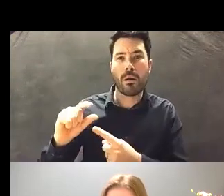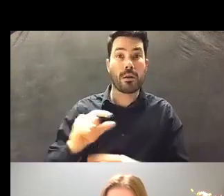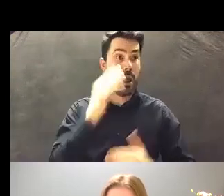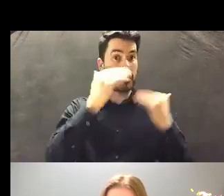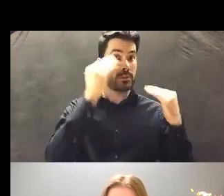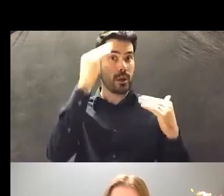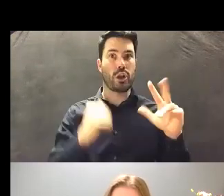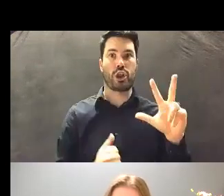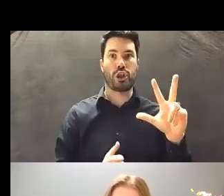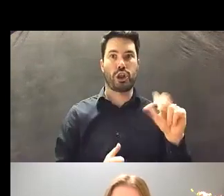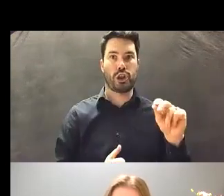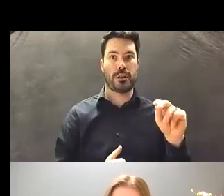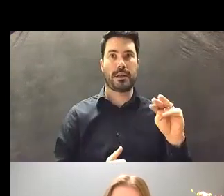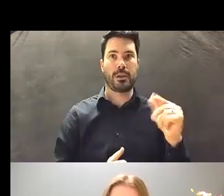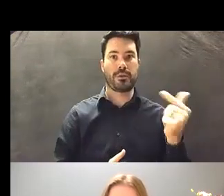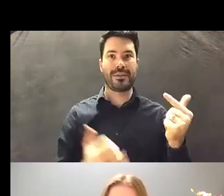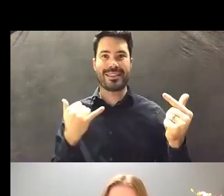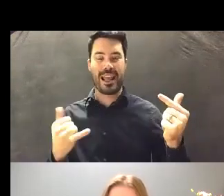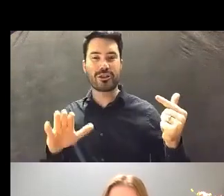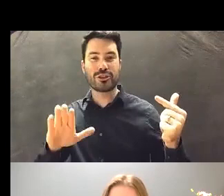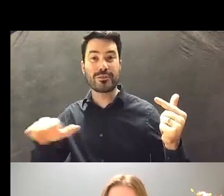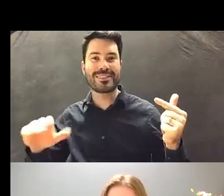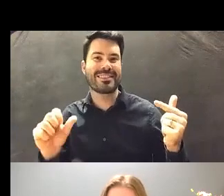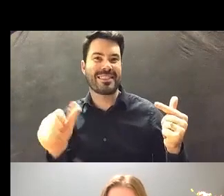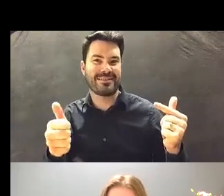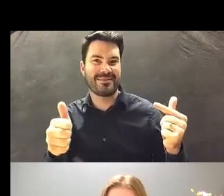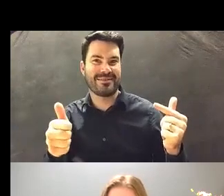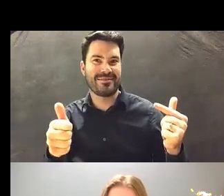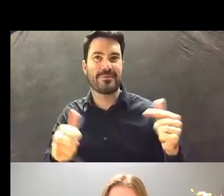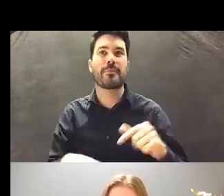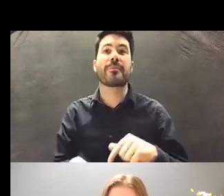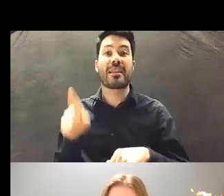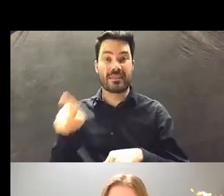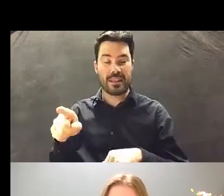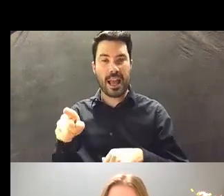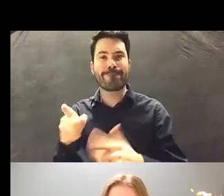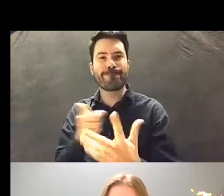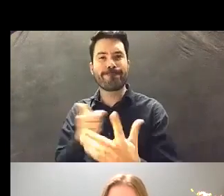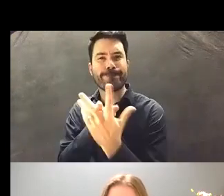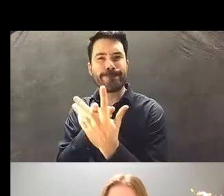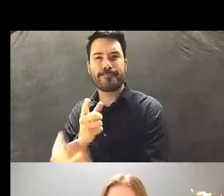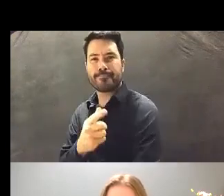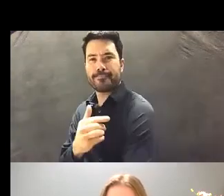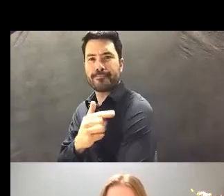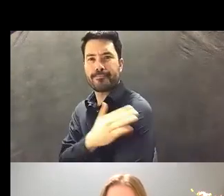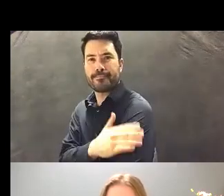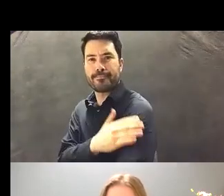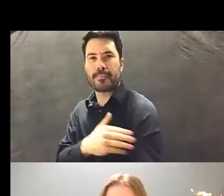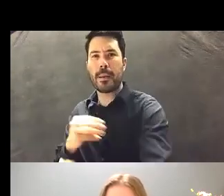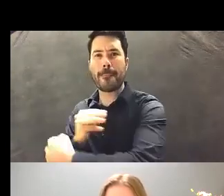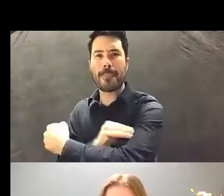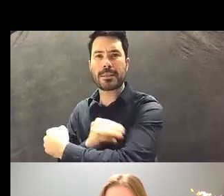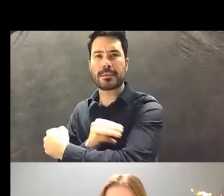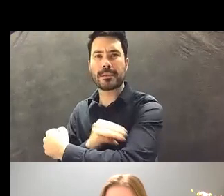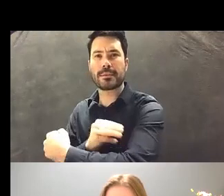in adults. And like in adults, is administered intramuscularly as a 2-week dose, as 2